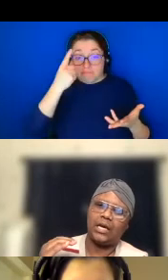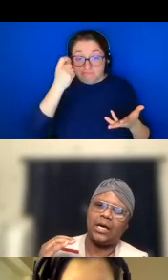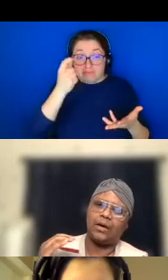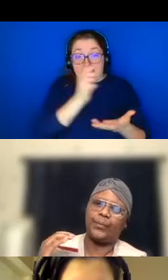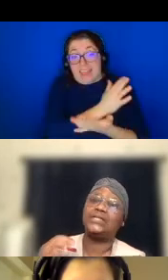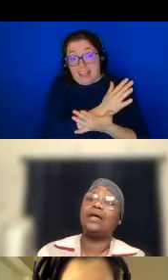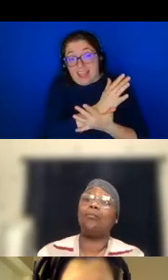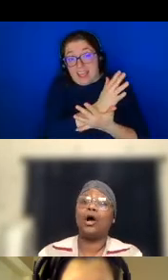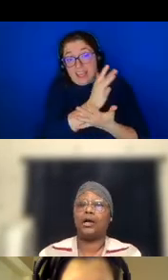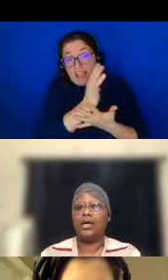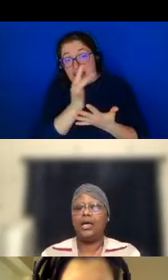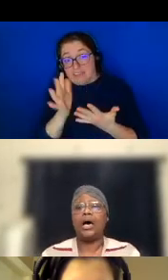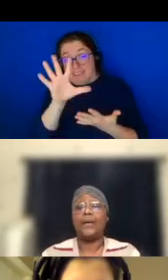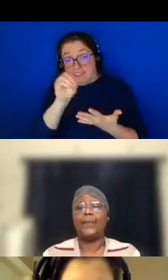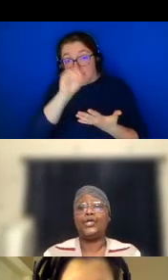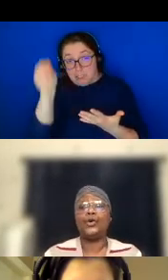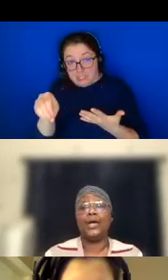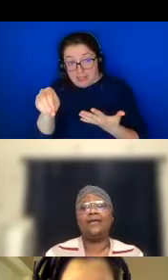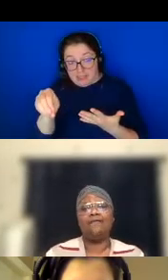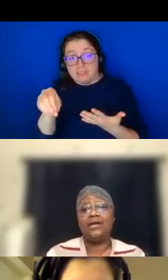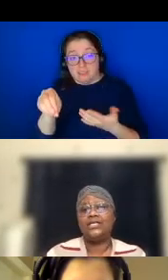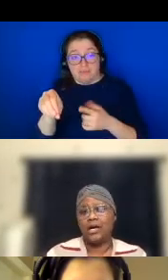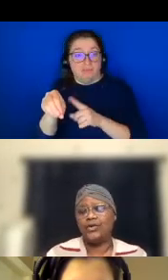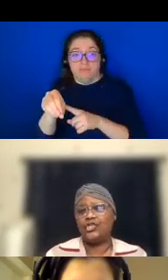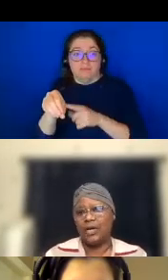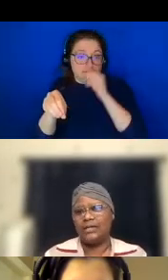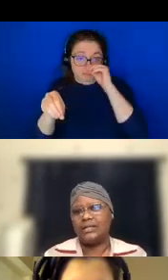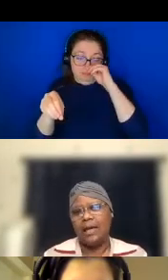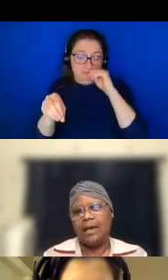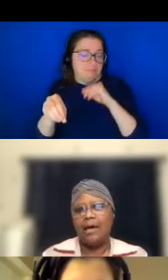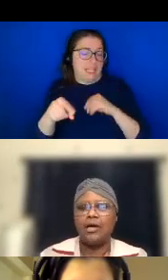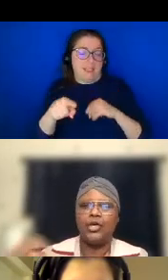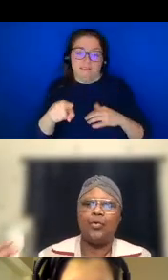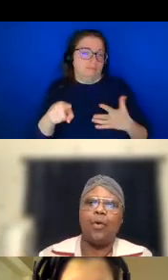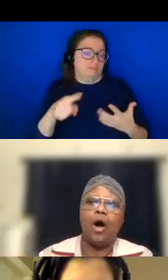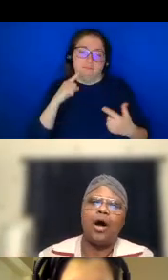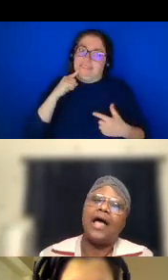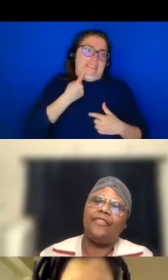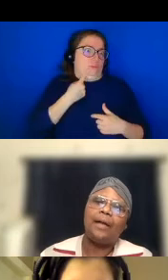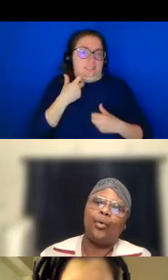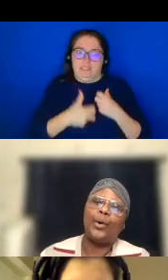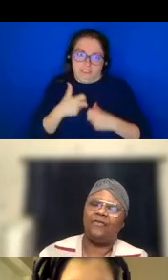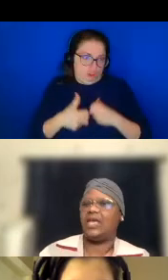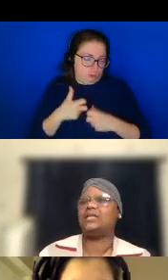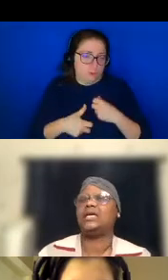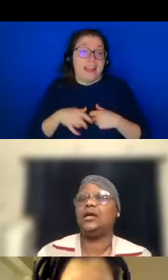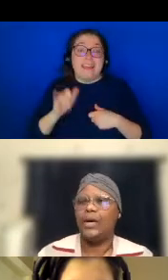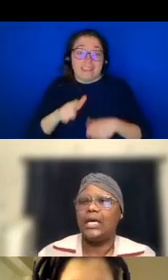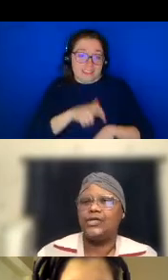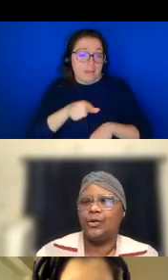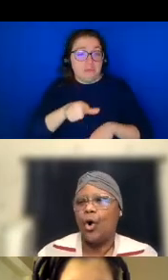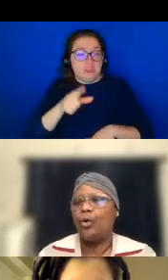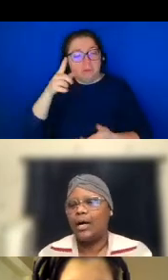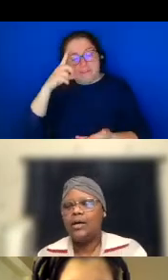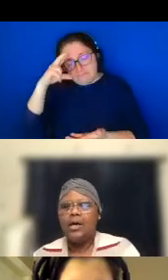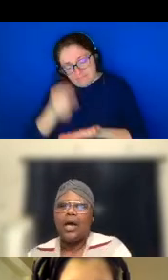50% mark, you're in very dire straits, and you are at that point fainting, going into